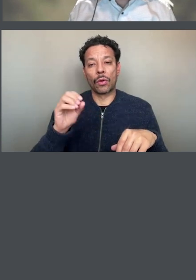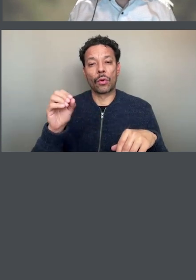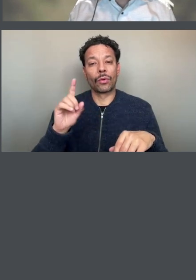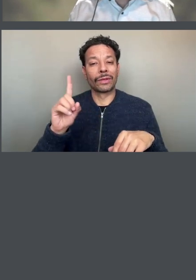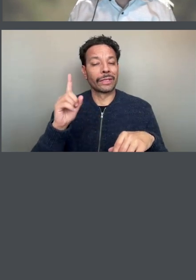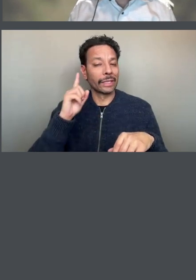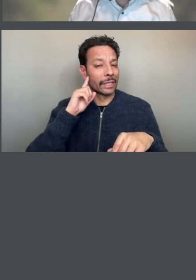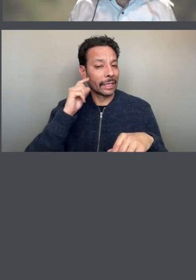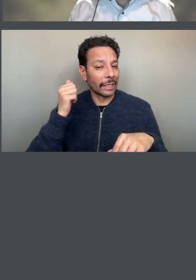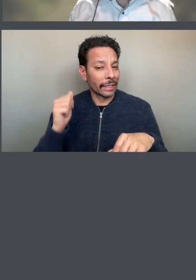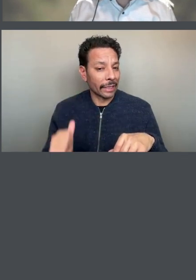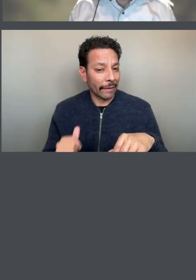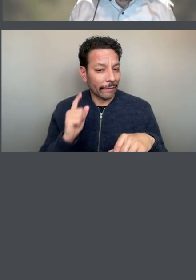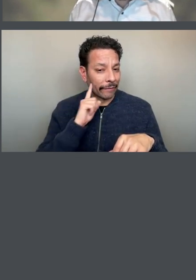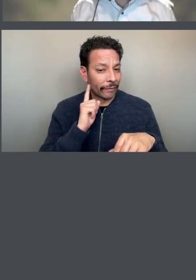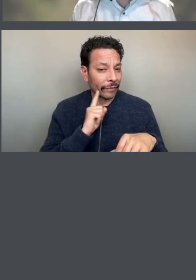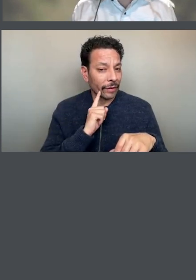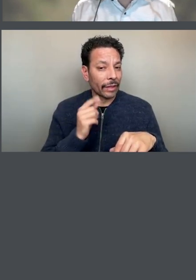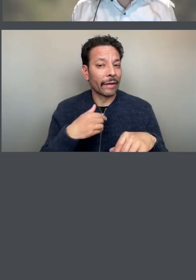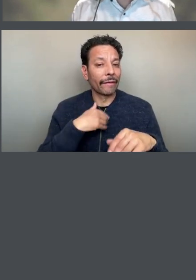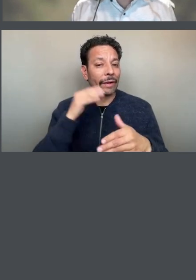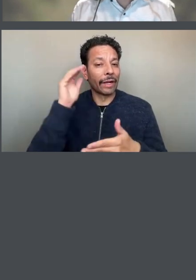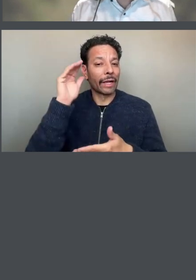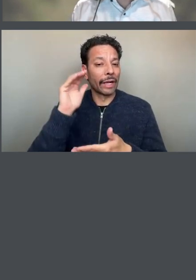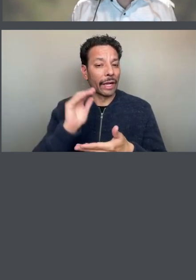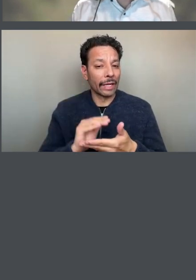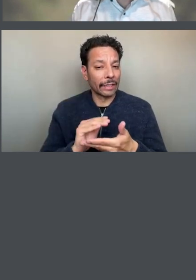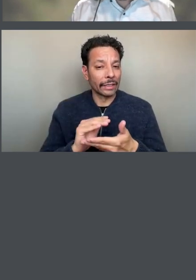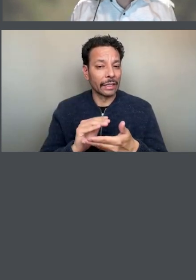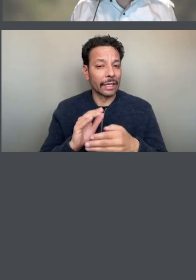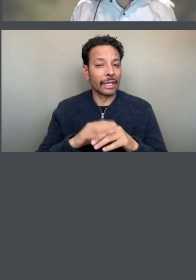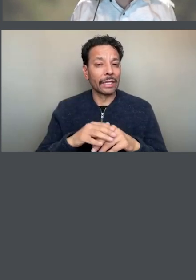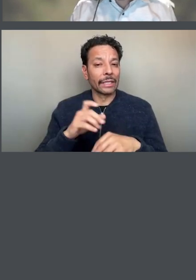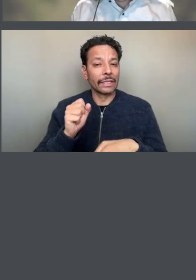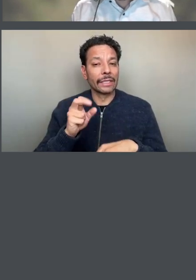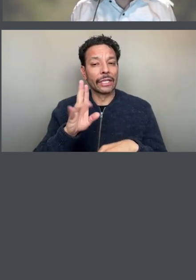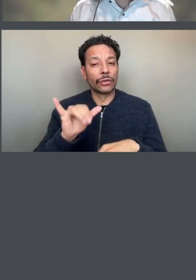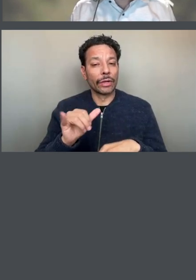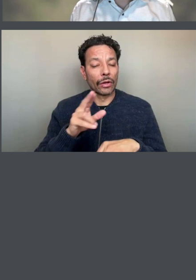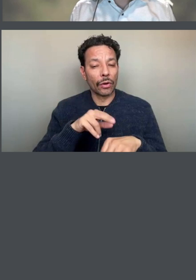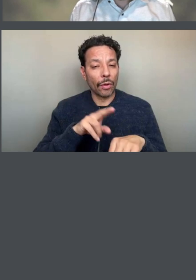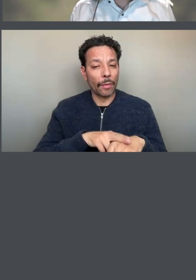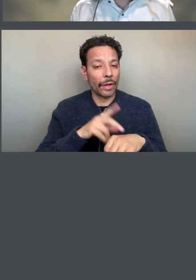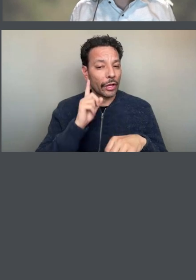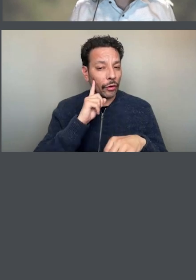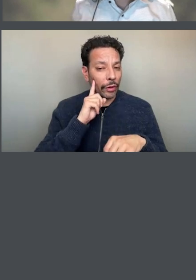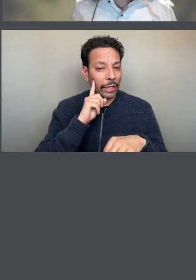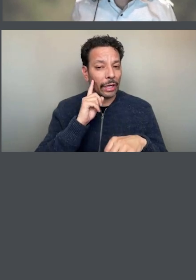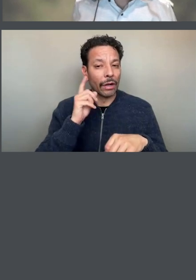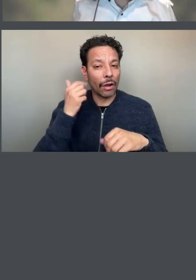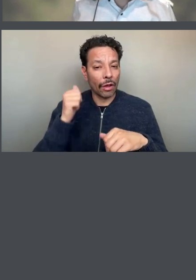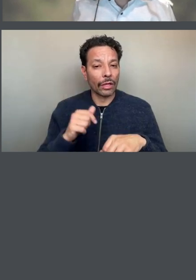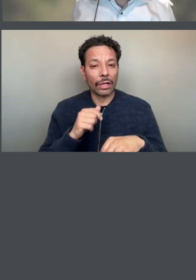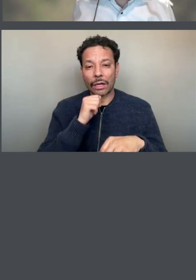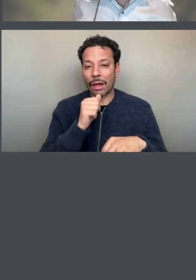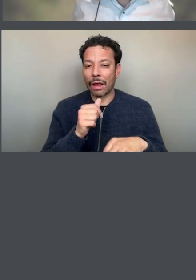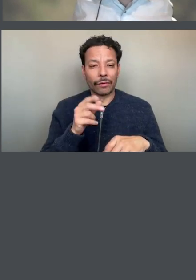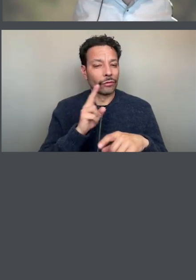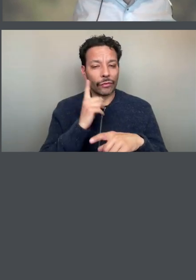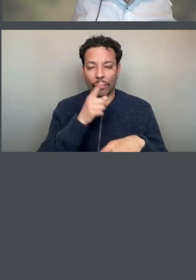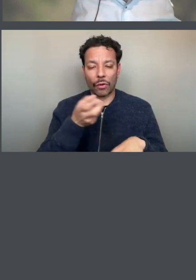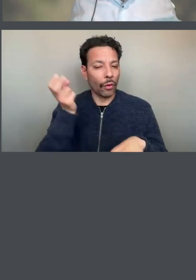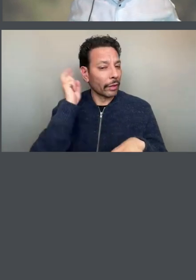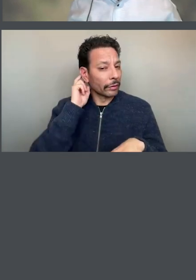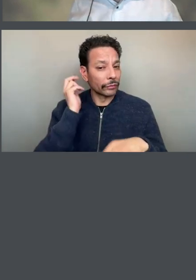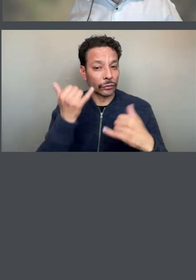with lesser degrees of sensorineural hearing loss are not going to be candidates for cochlear implants. The